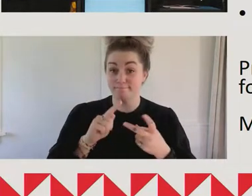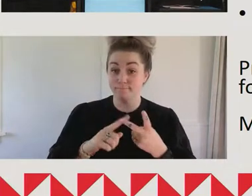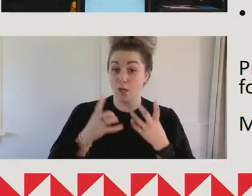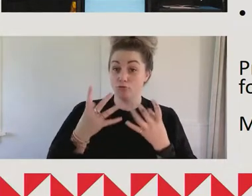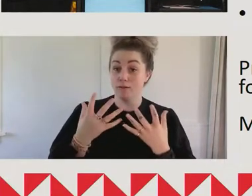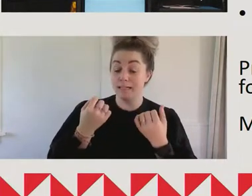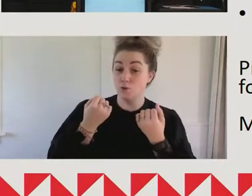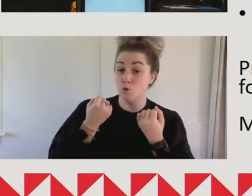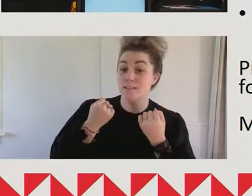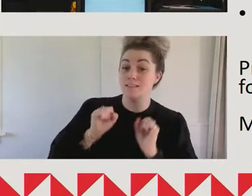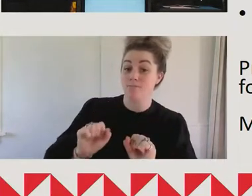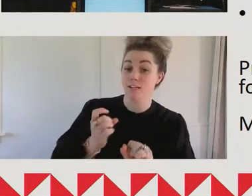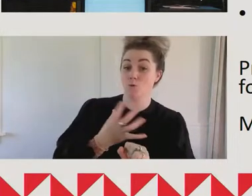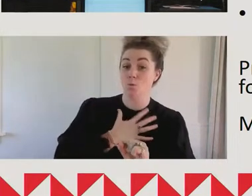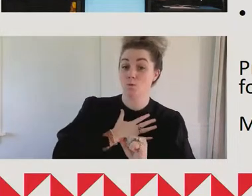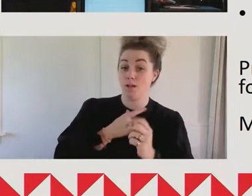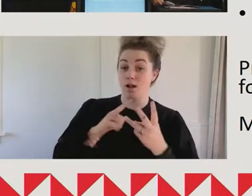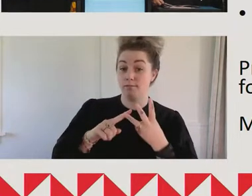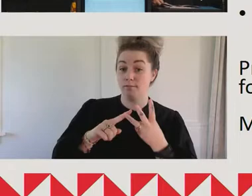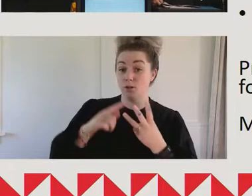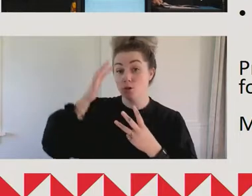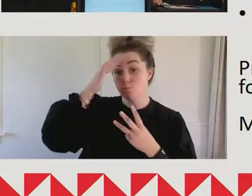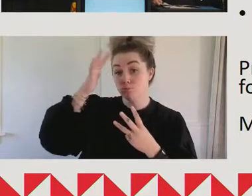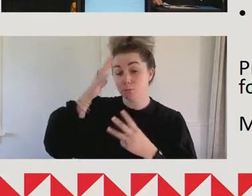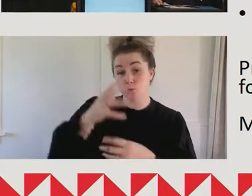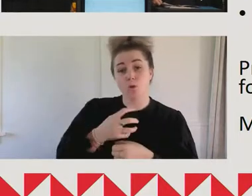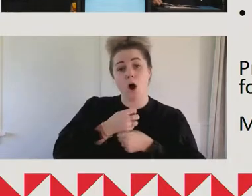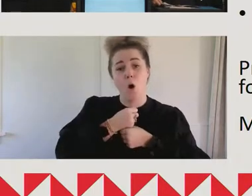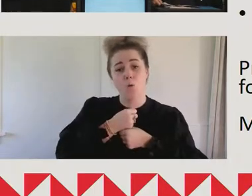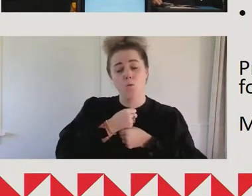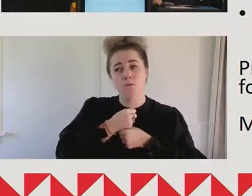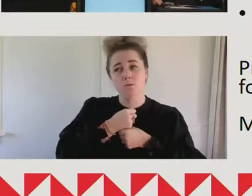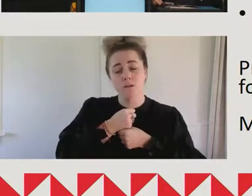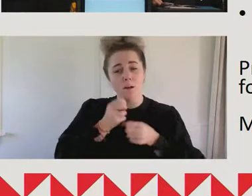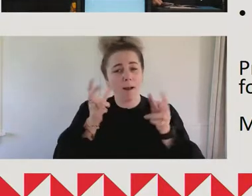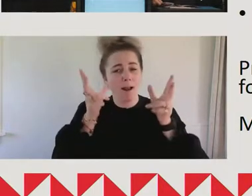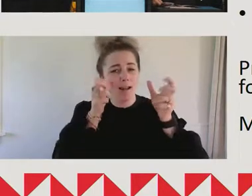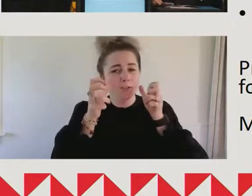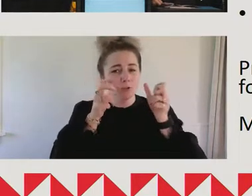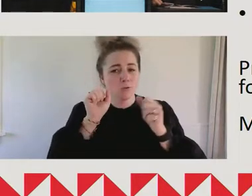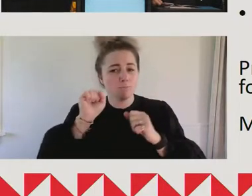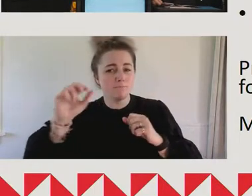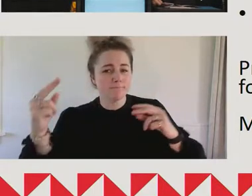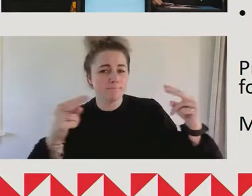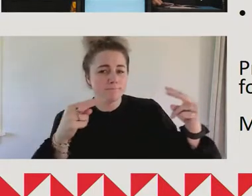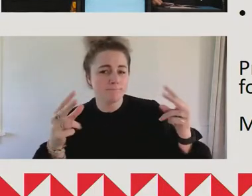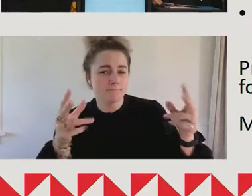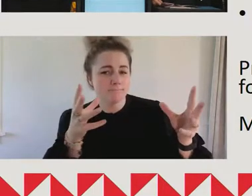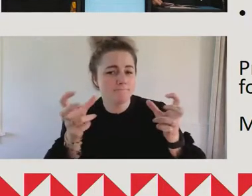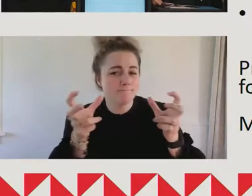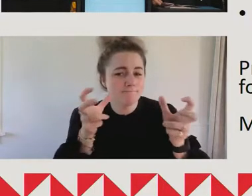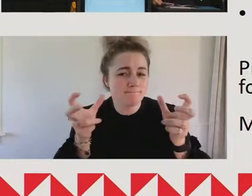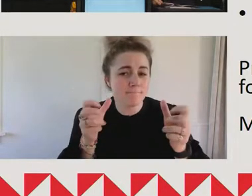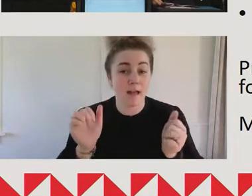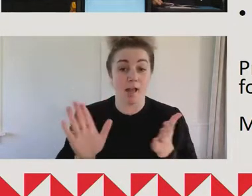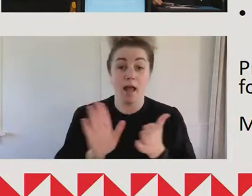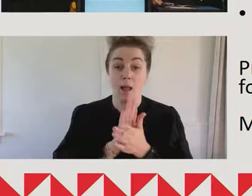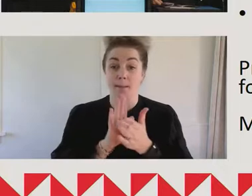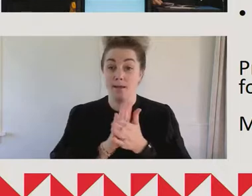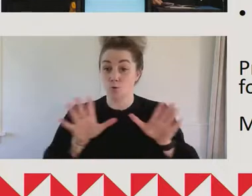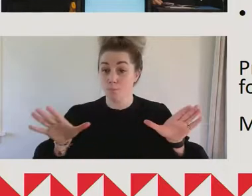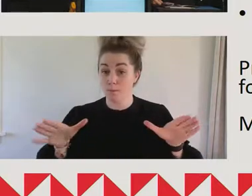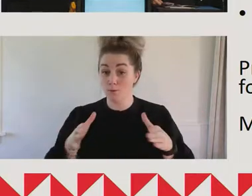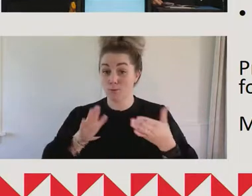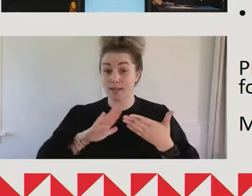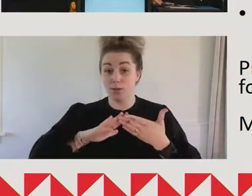yourself hold on to your principles but be willing to listen to the views of others we are so happy to be together as a community